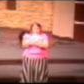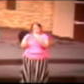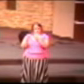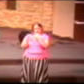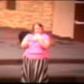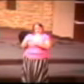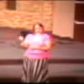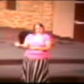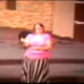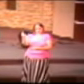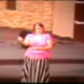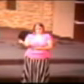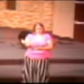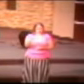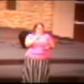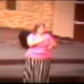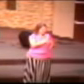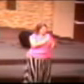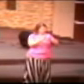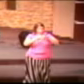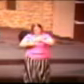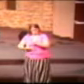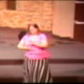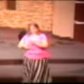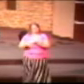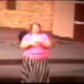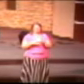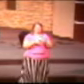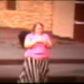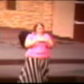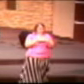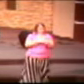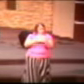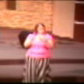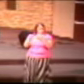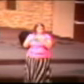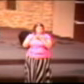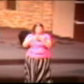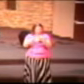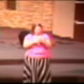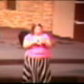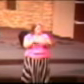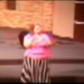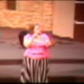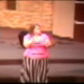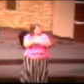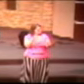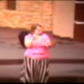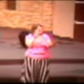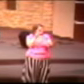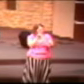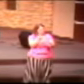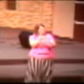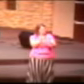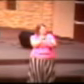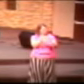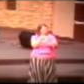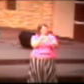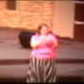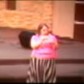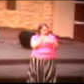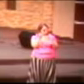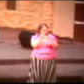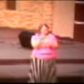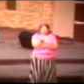Conversion leads to community. Did you pick up on the way Luke tells this story? Listen to the words.